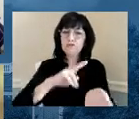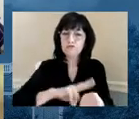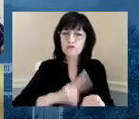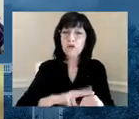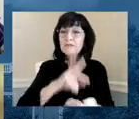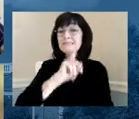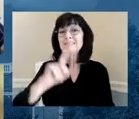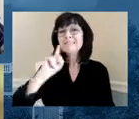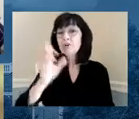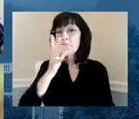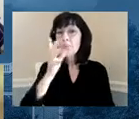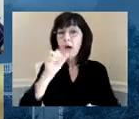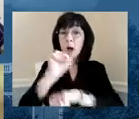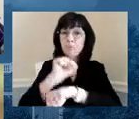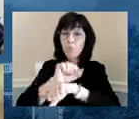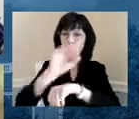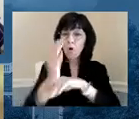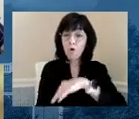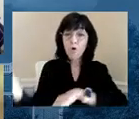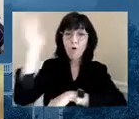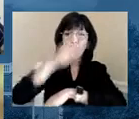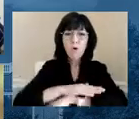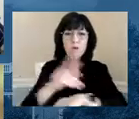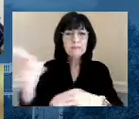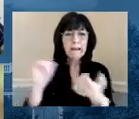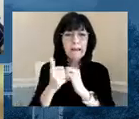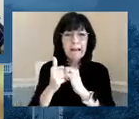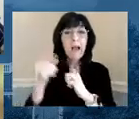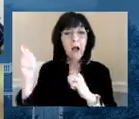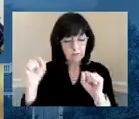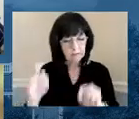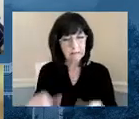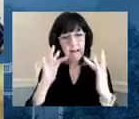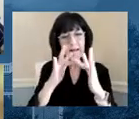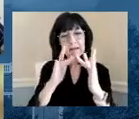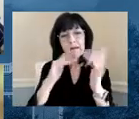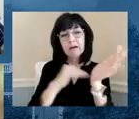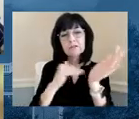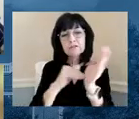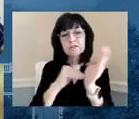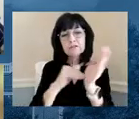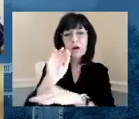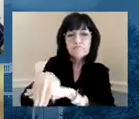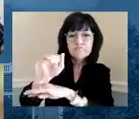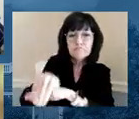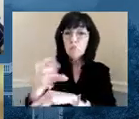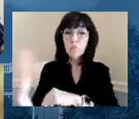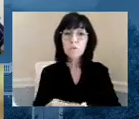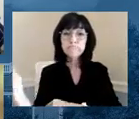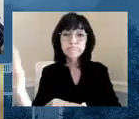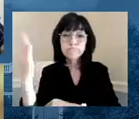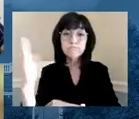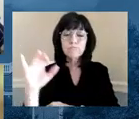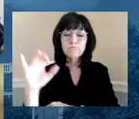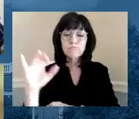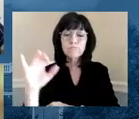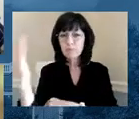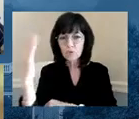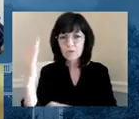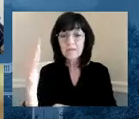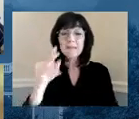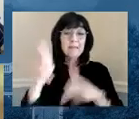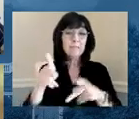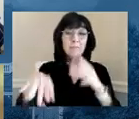with disabilities will face diminished barriers to care. Delawareans who find themselves facing a health emergency when they're out of state will be able